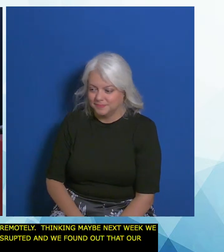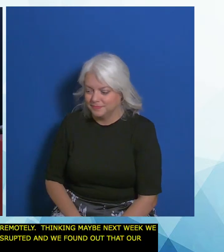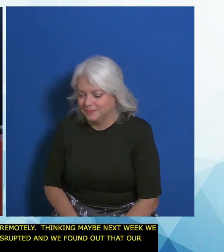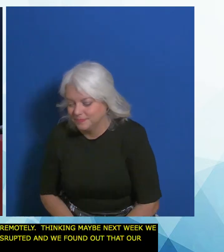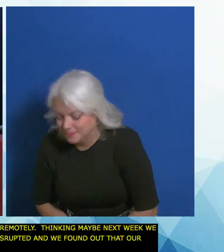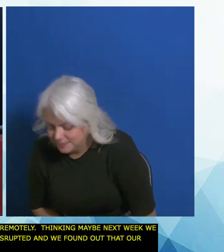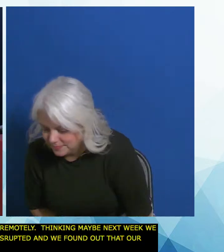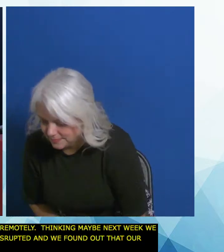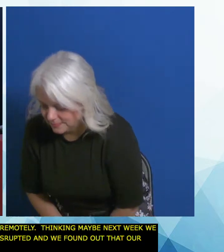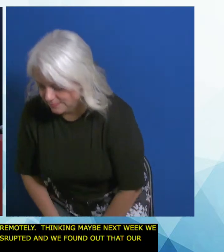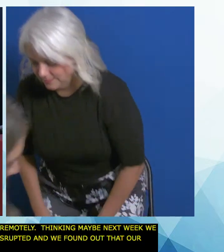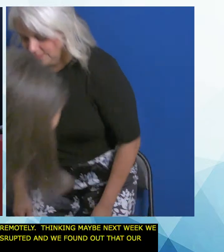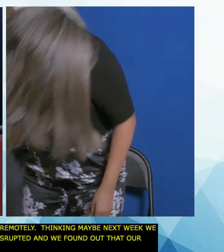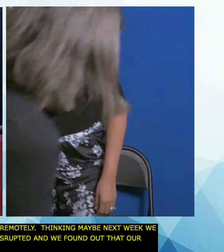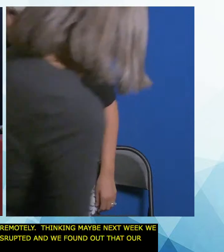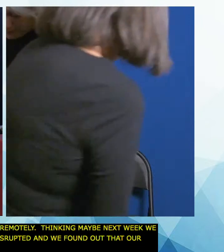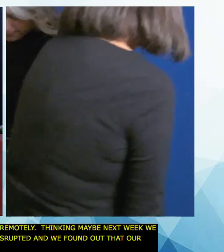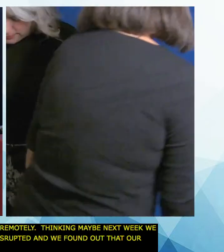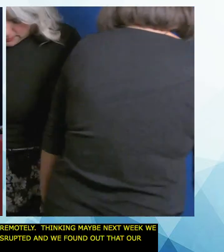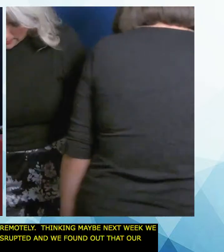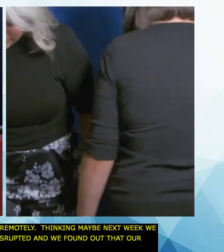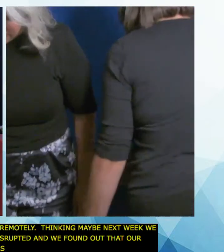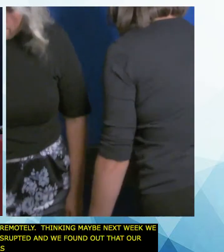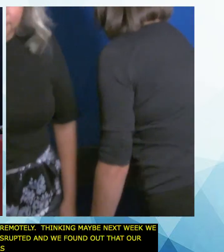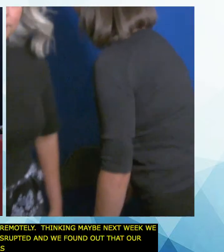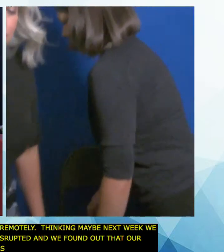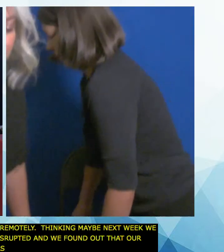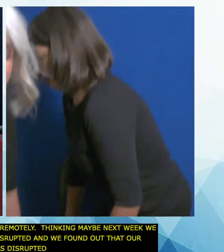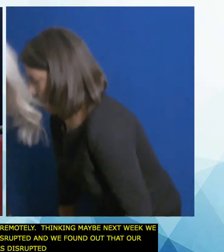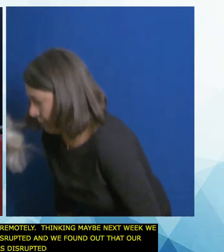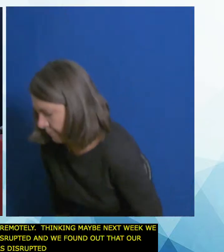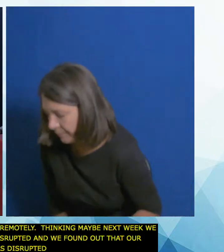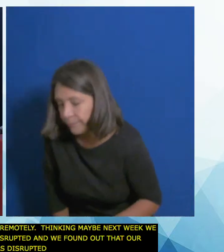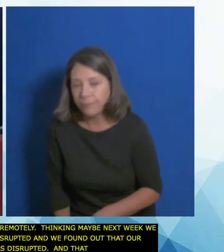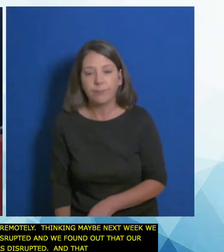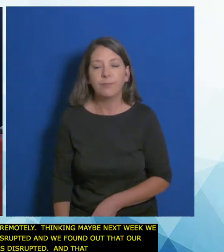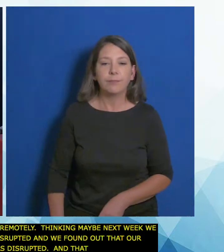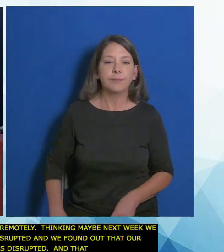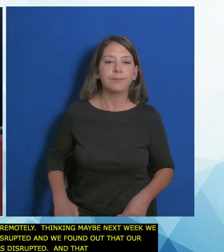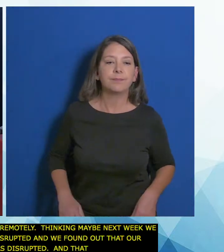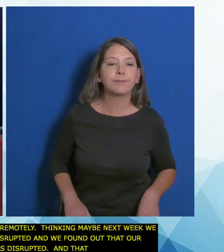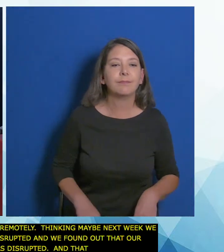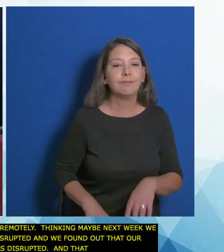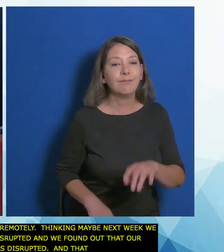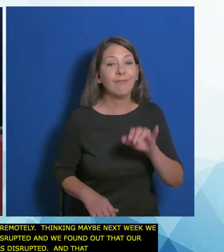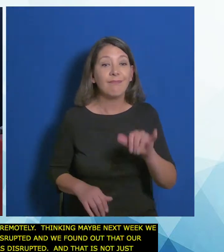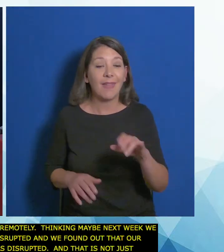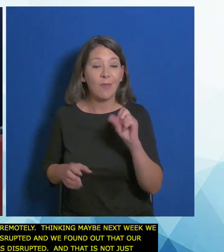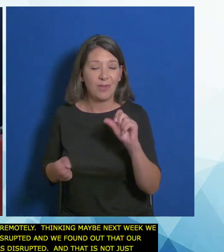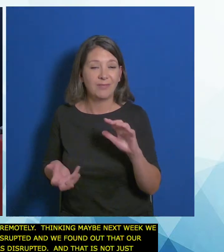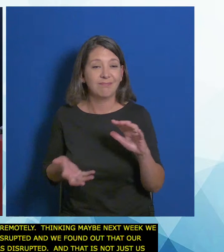was disrupted. And that is not just us.